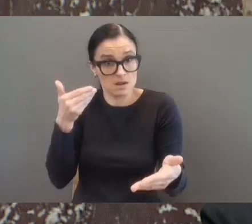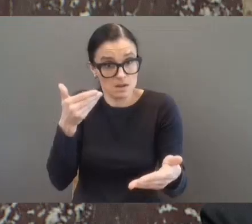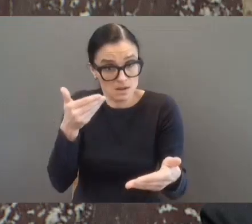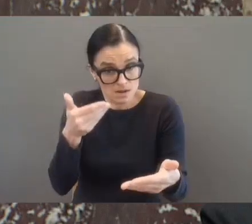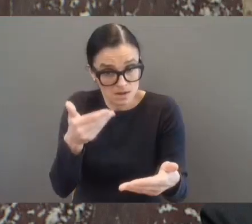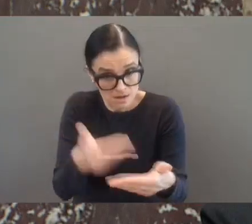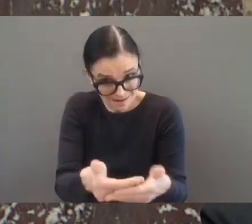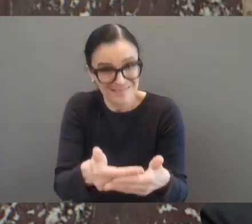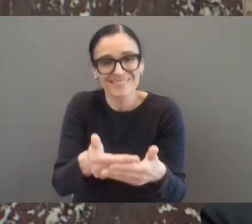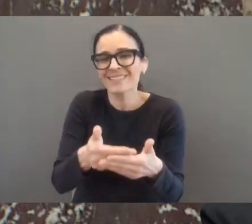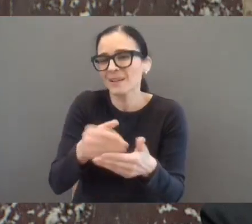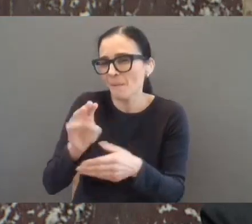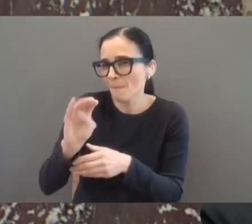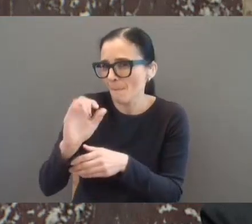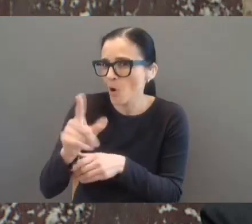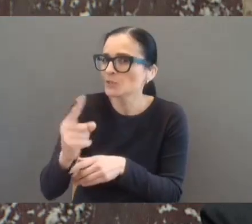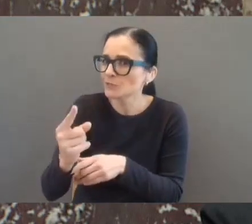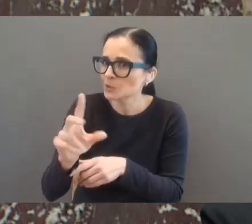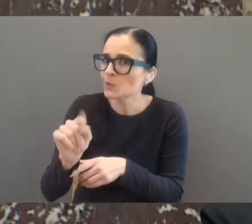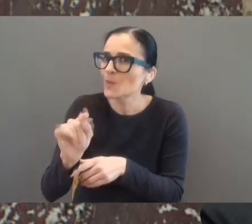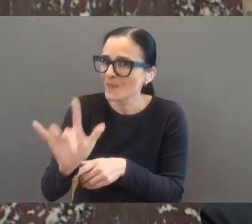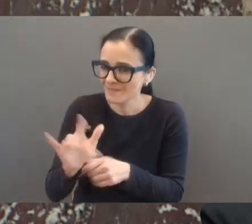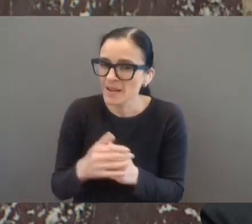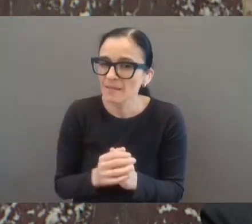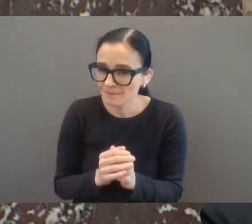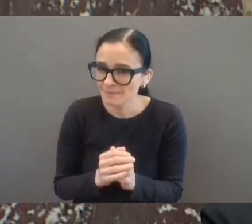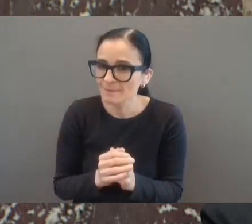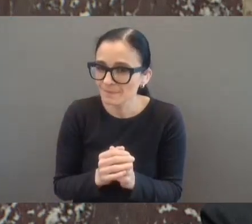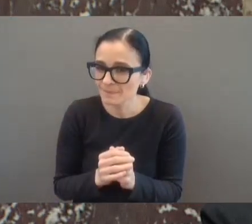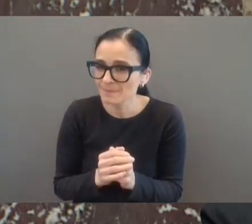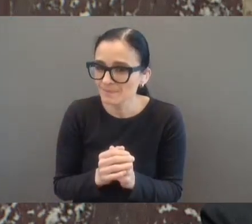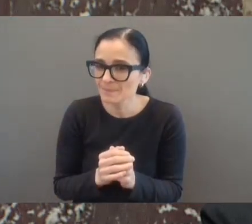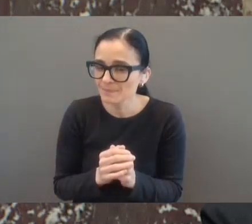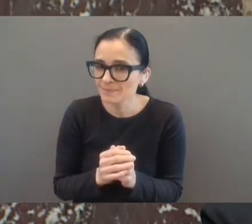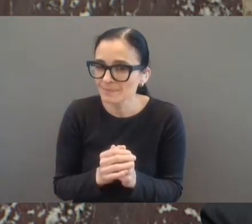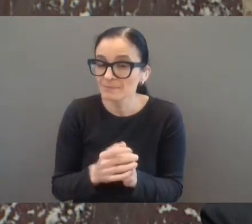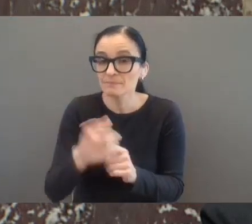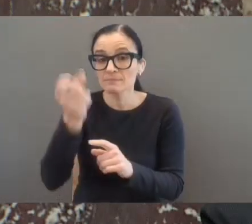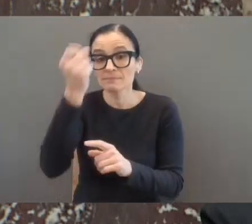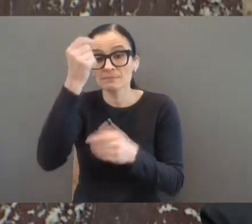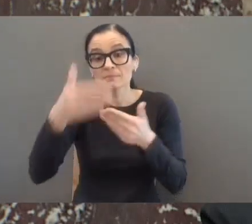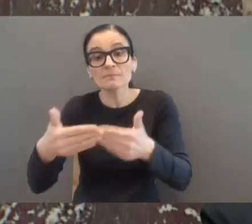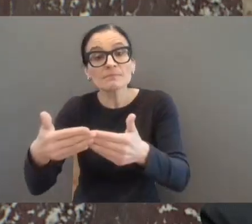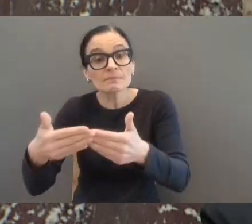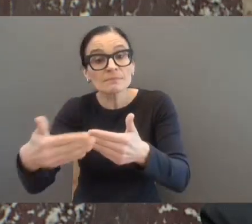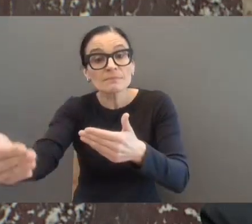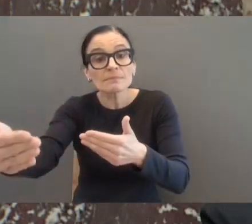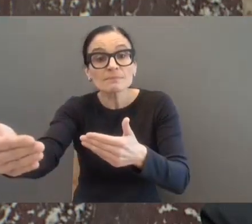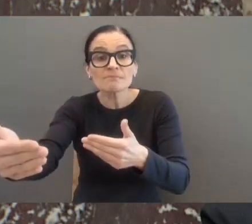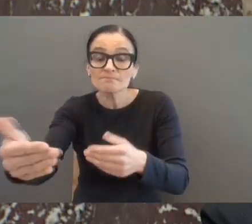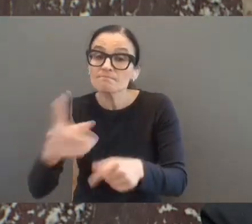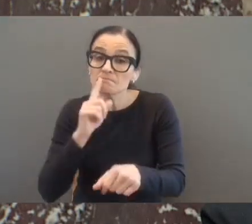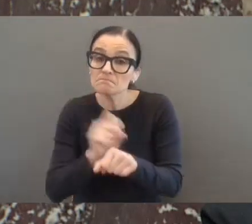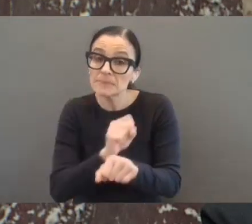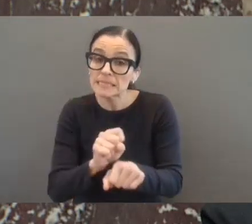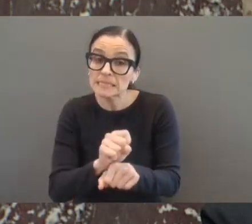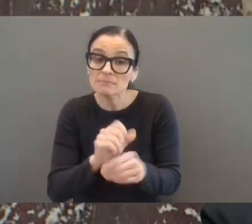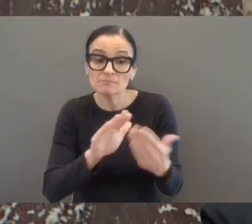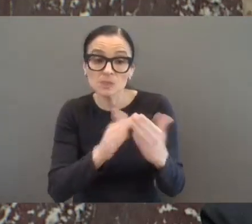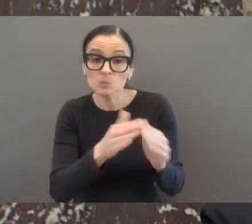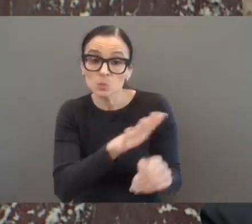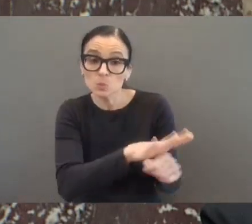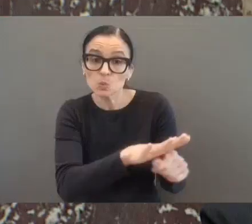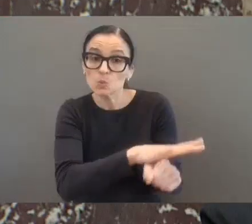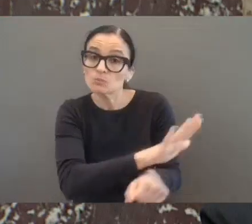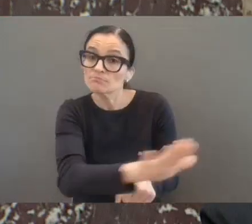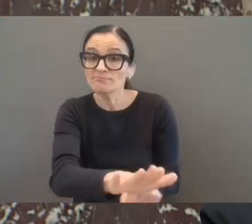understanding that the province and municipalities would then assume responsibility for funding at that point. Thank you, Minister.